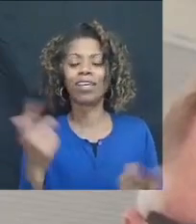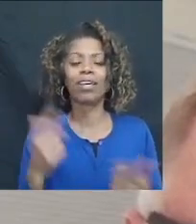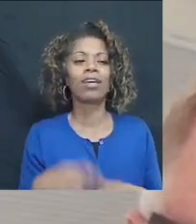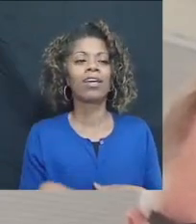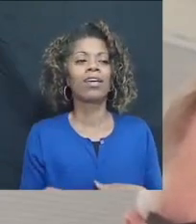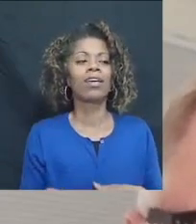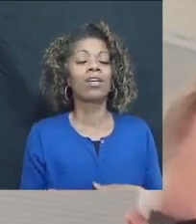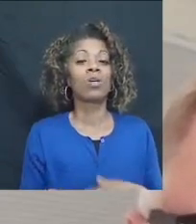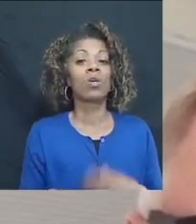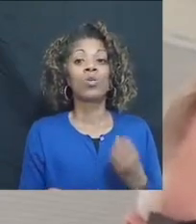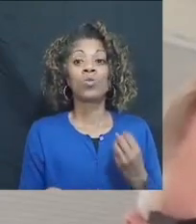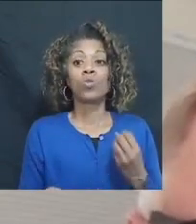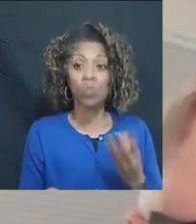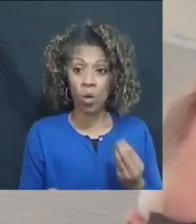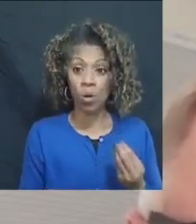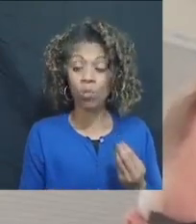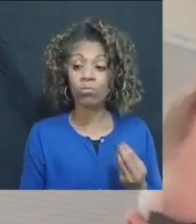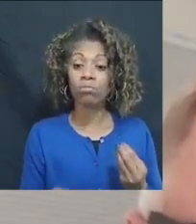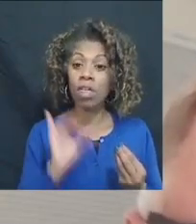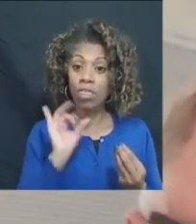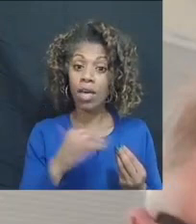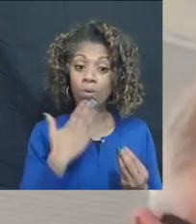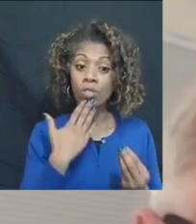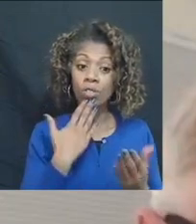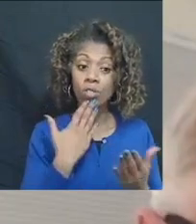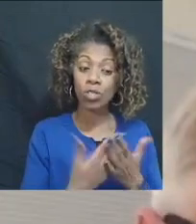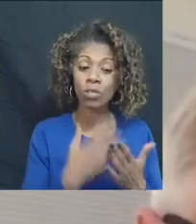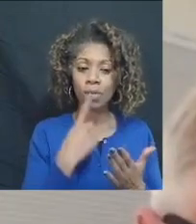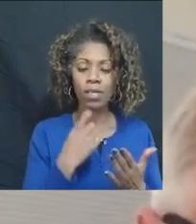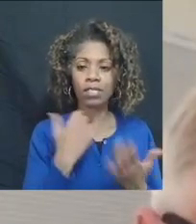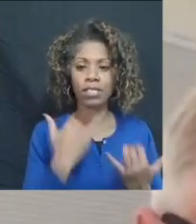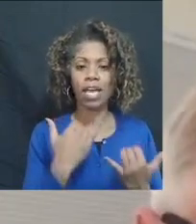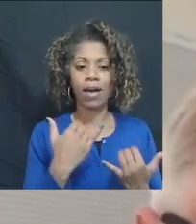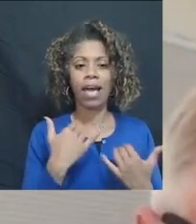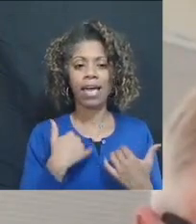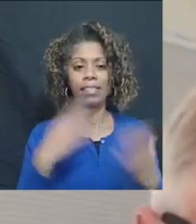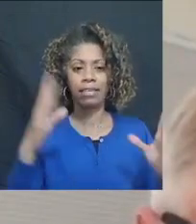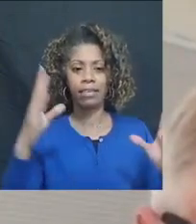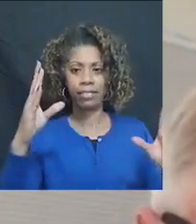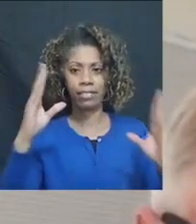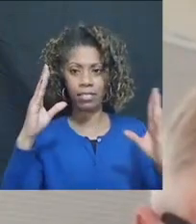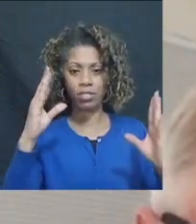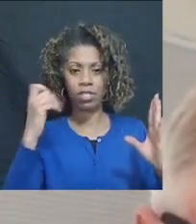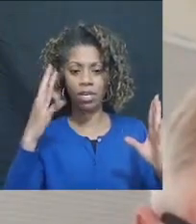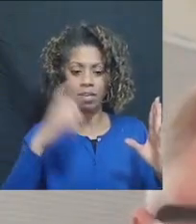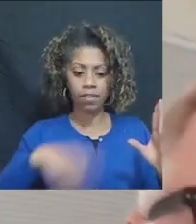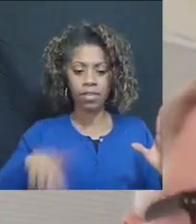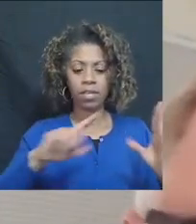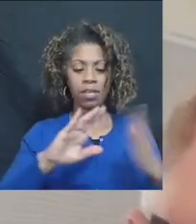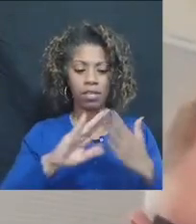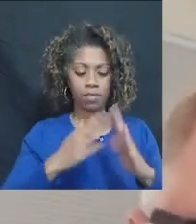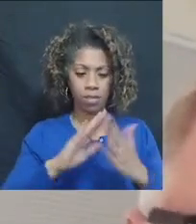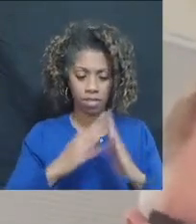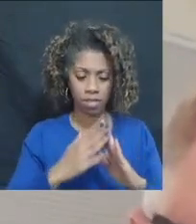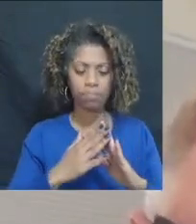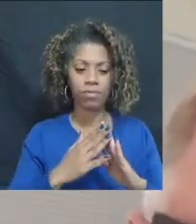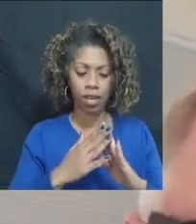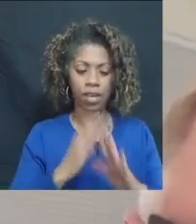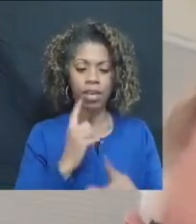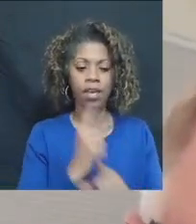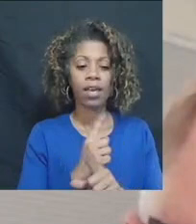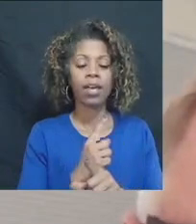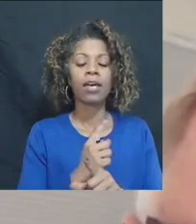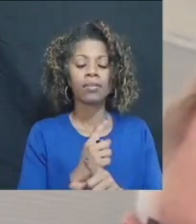attention to me as a clinician and provider. And so so then when Mitch Daniels became